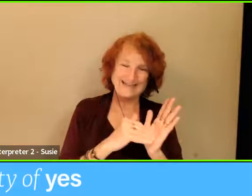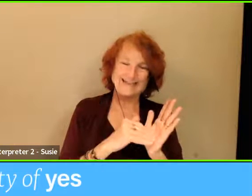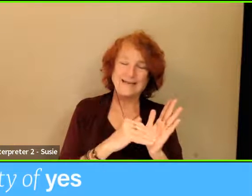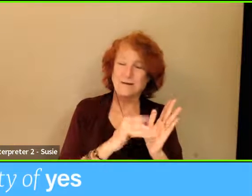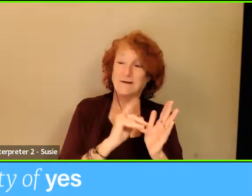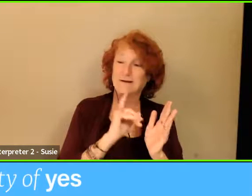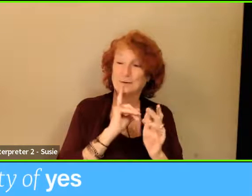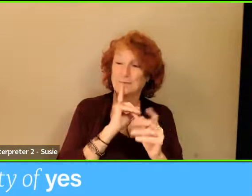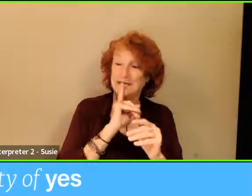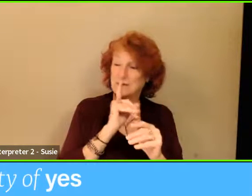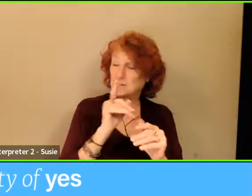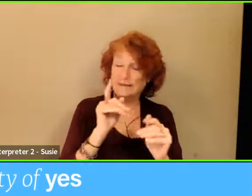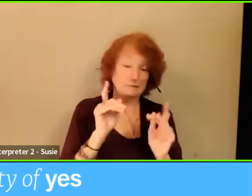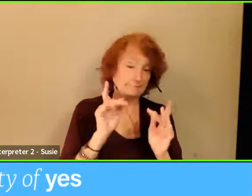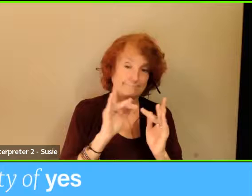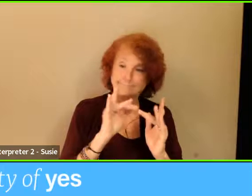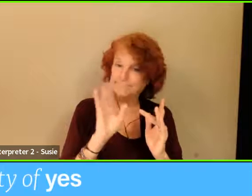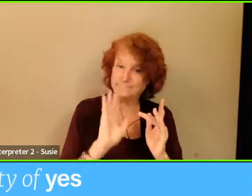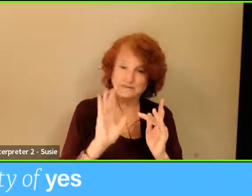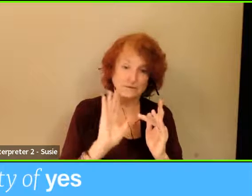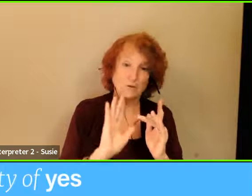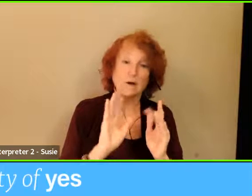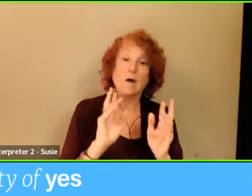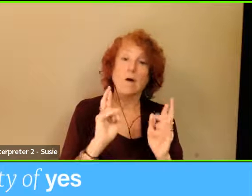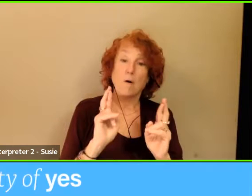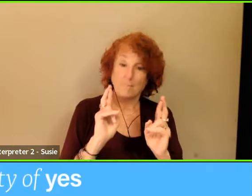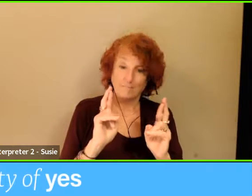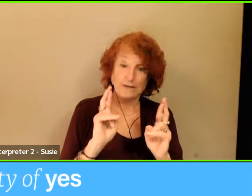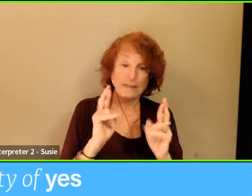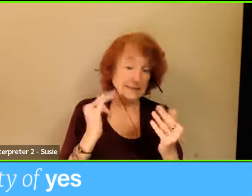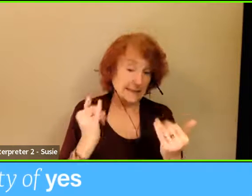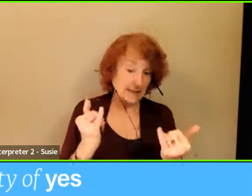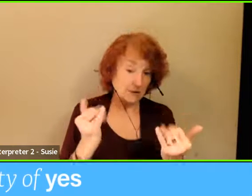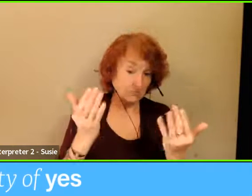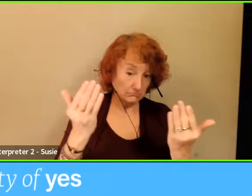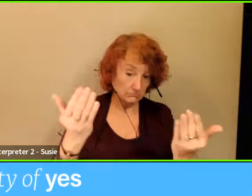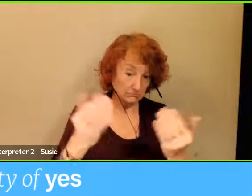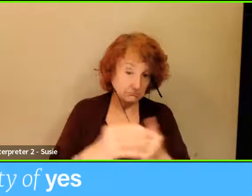we weren't able to get to you before, so let's see if we can hopefully hear from you now.